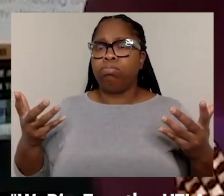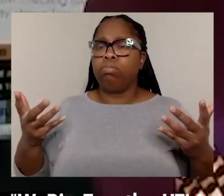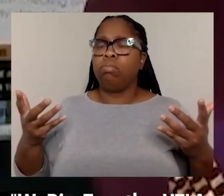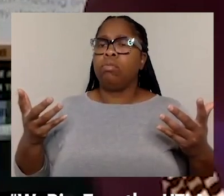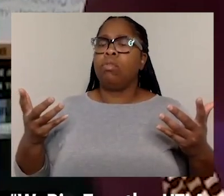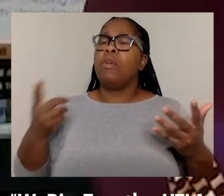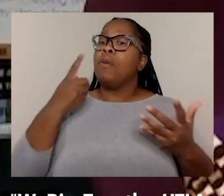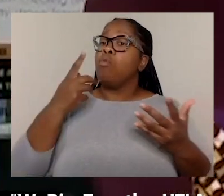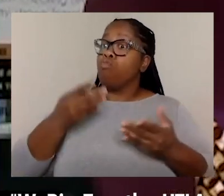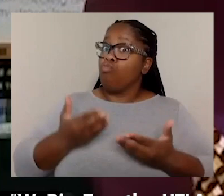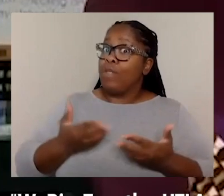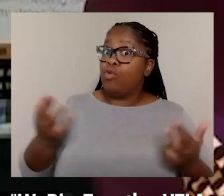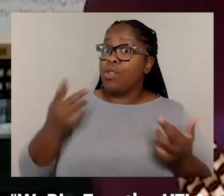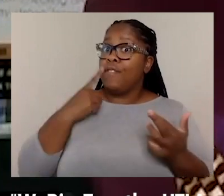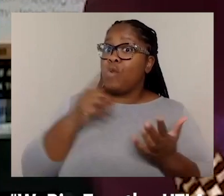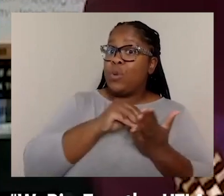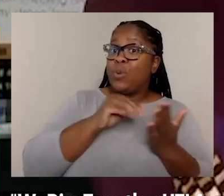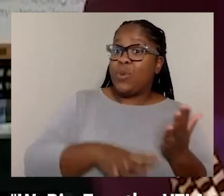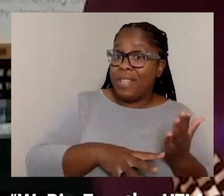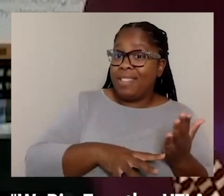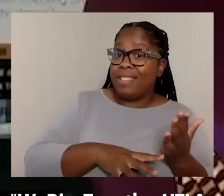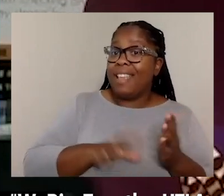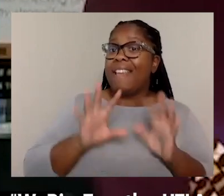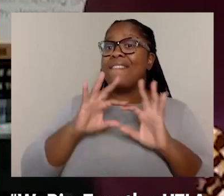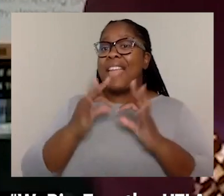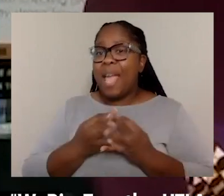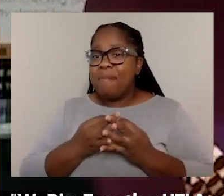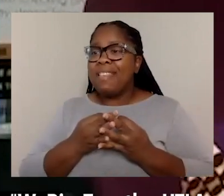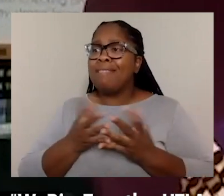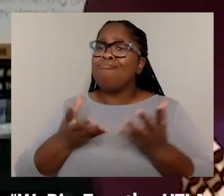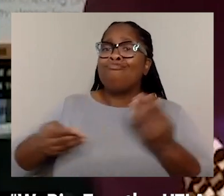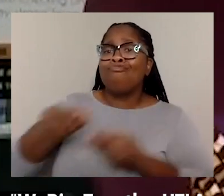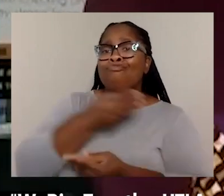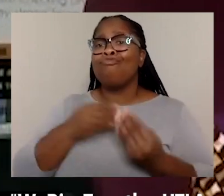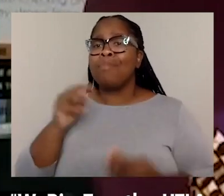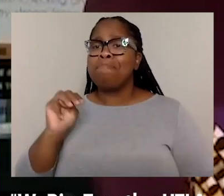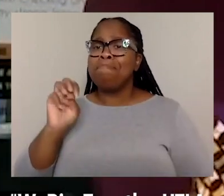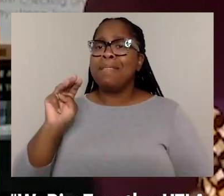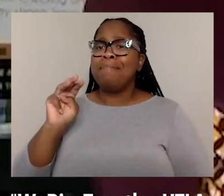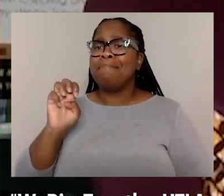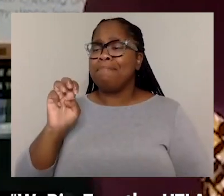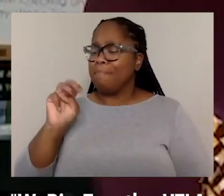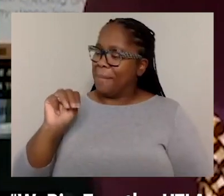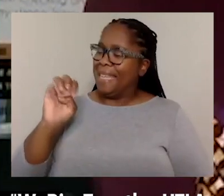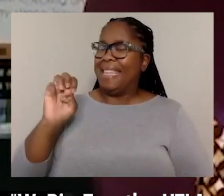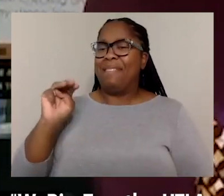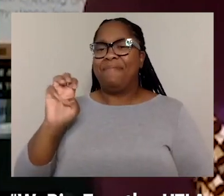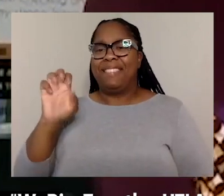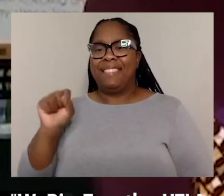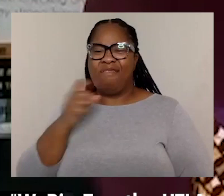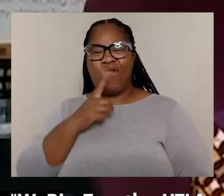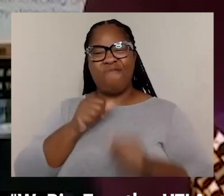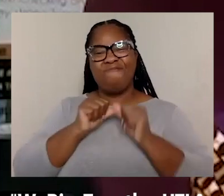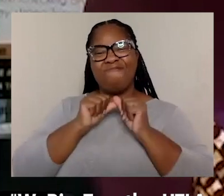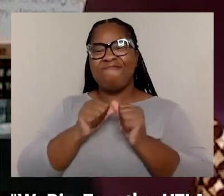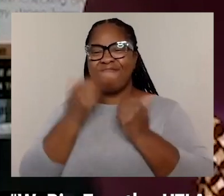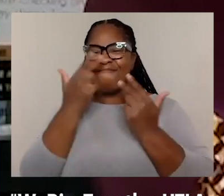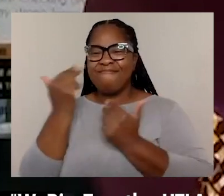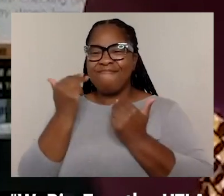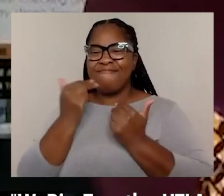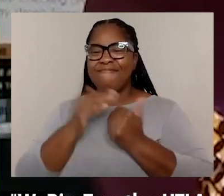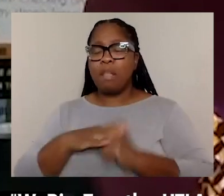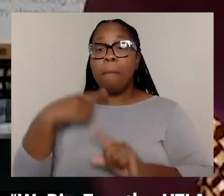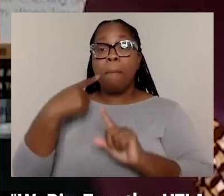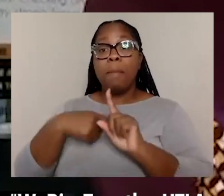for students and families, and share memes to keep a sense of humor. The CAT plans monthly